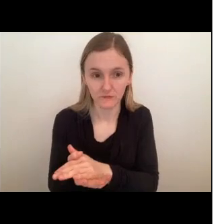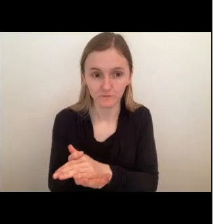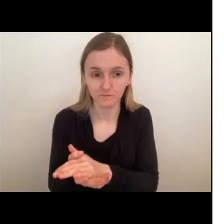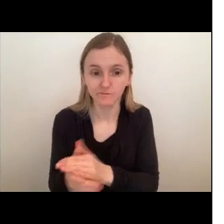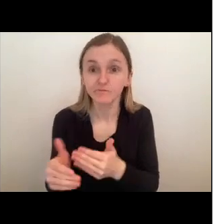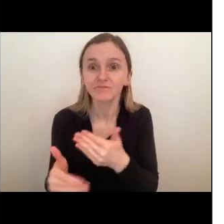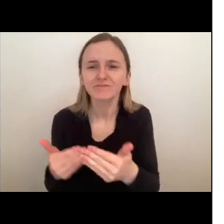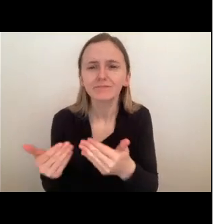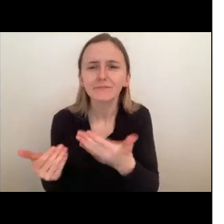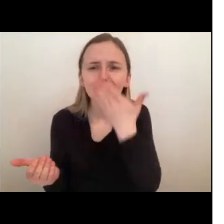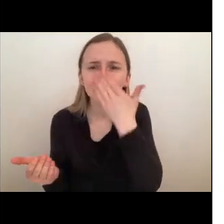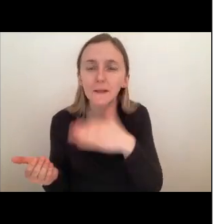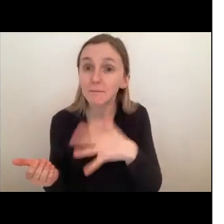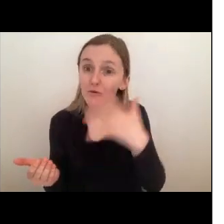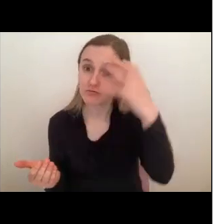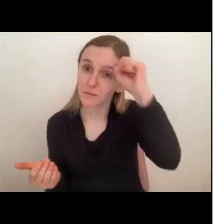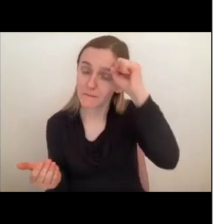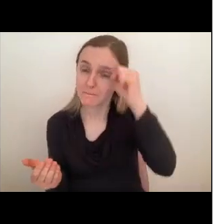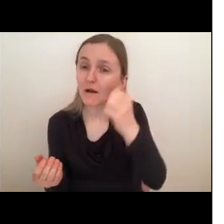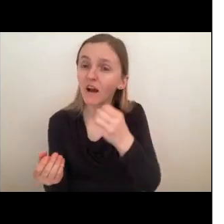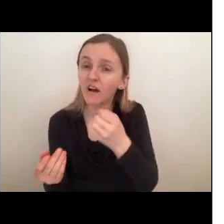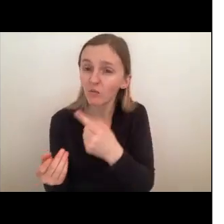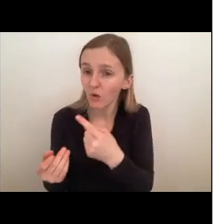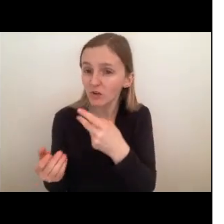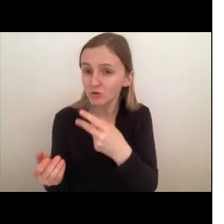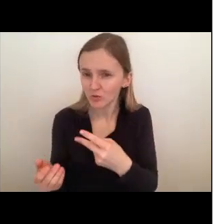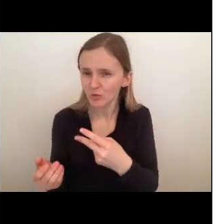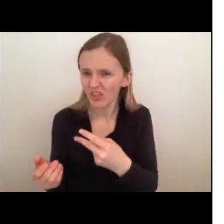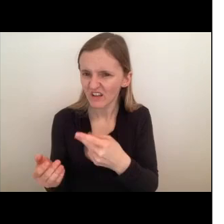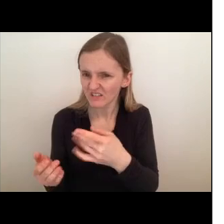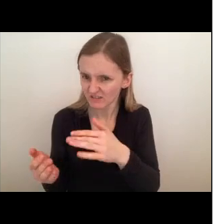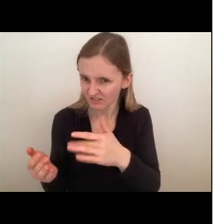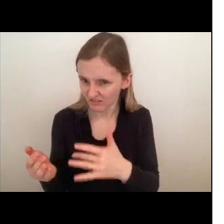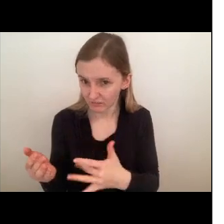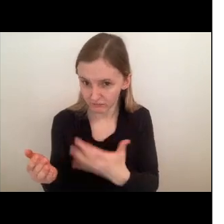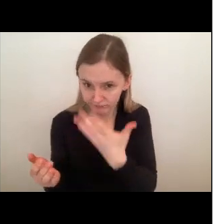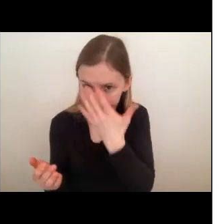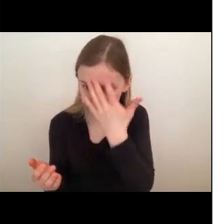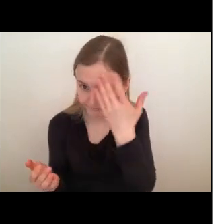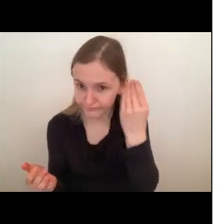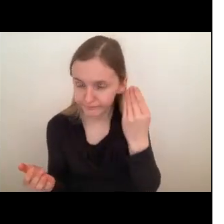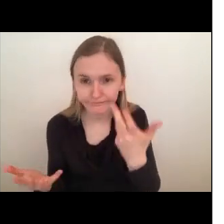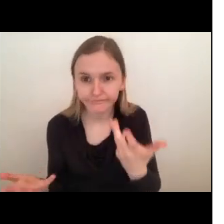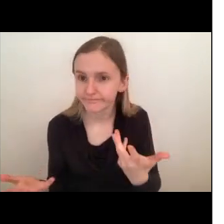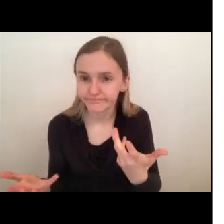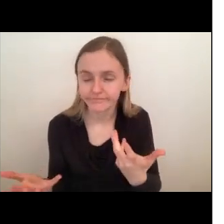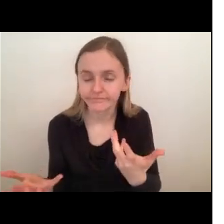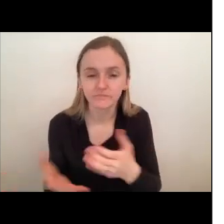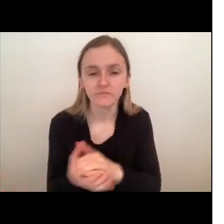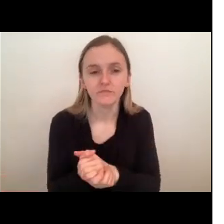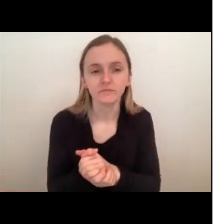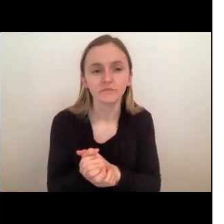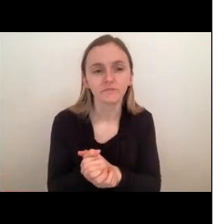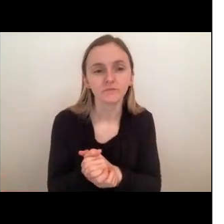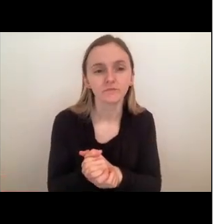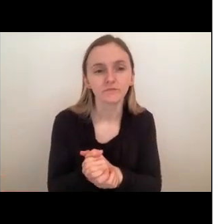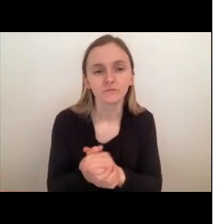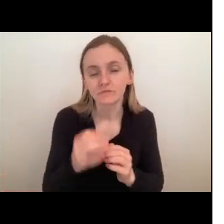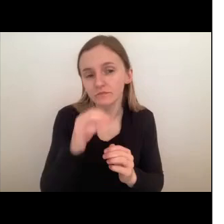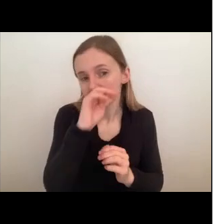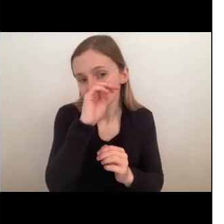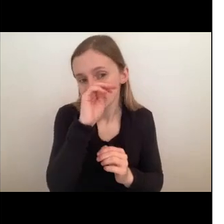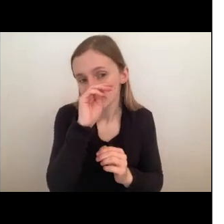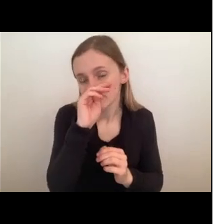few instructions, but really have difficulty in recalling the rest of those instructions. So for some of our young people, actually